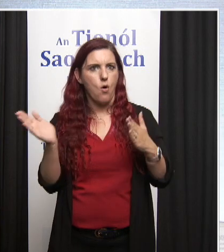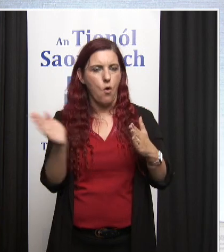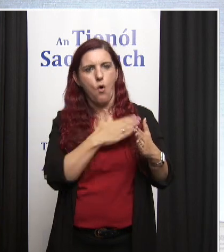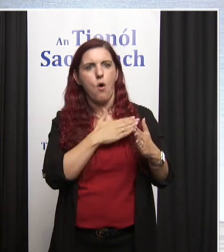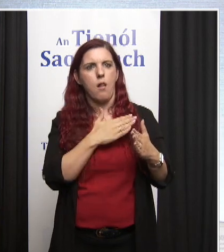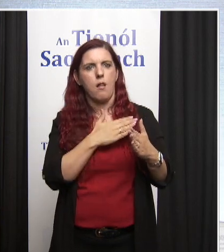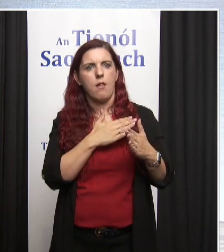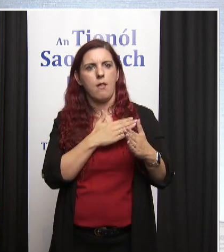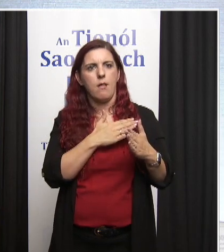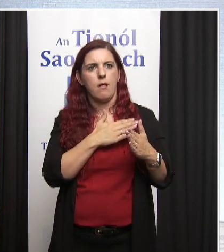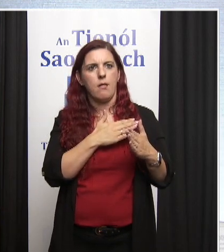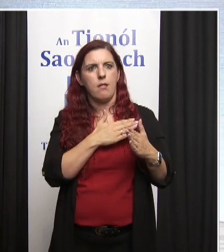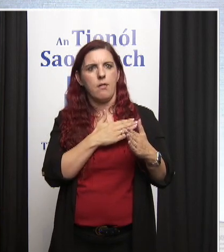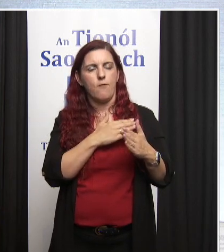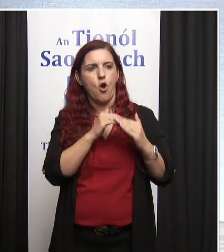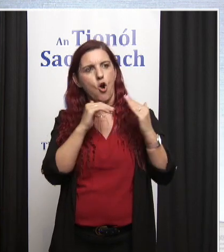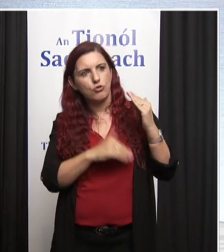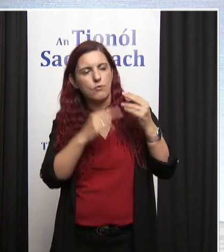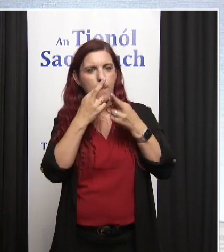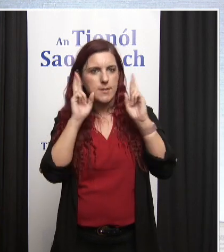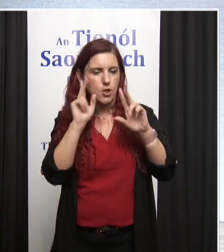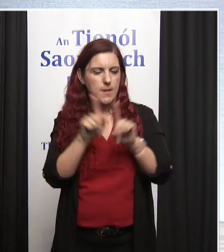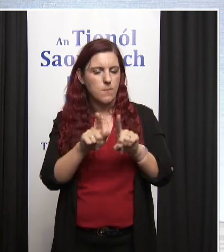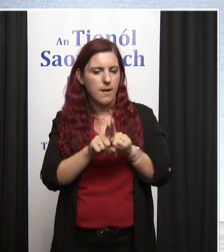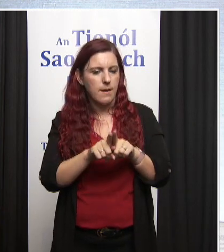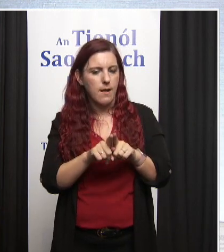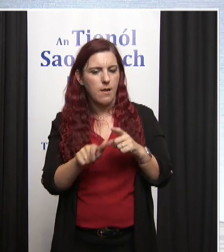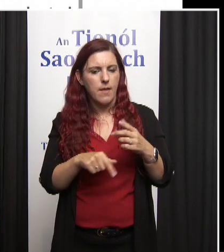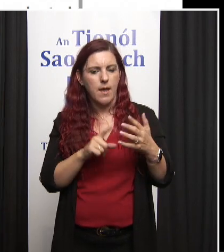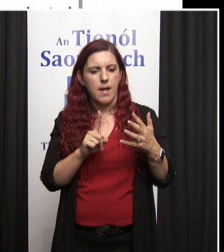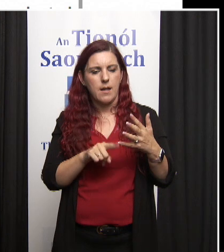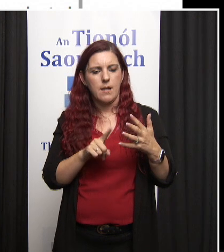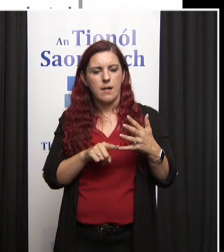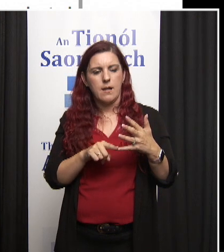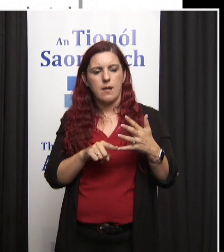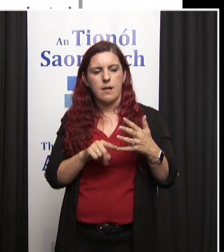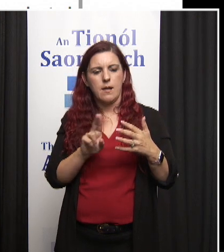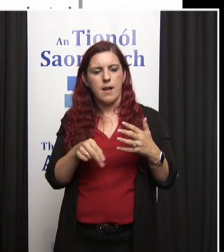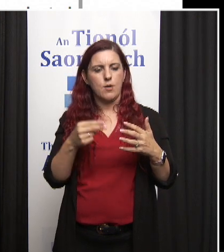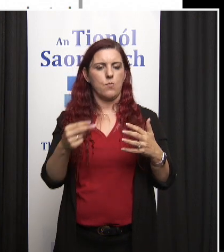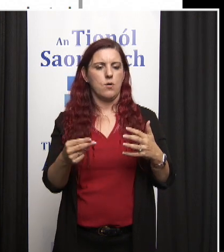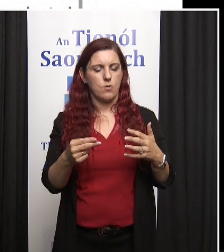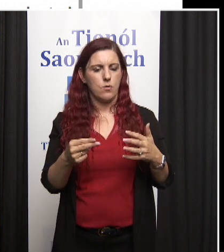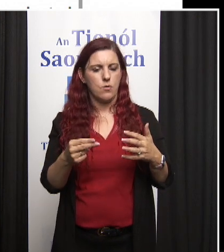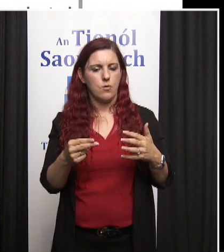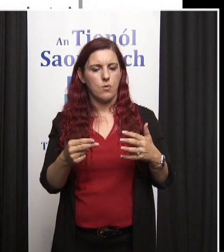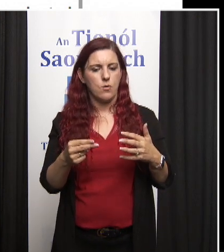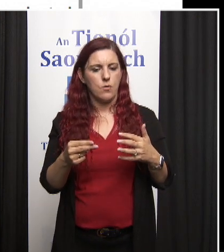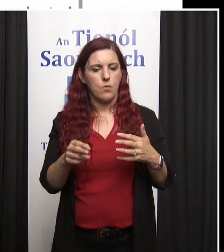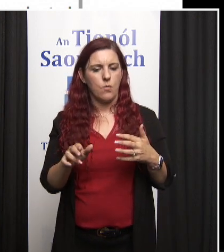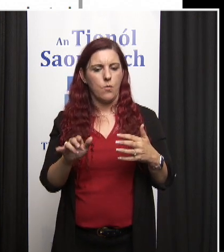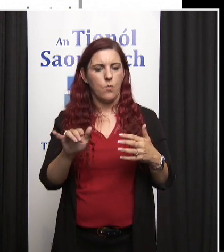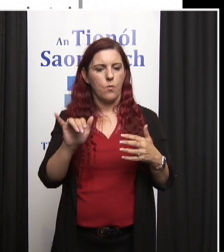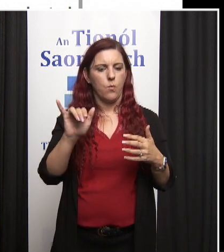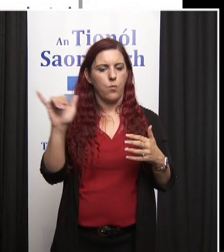representation. So that's an important point for us on that one. And then the next one was which councillors should be made